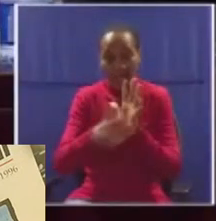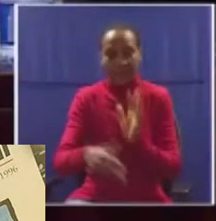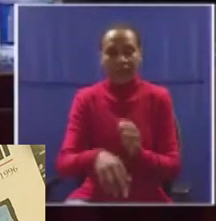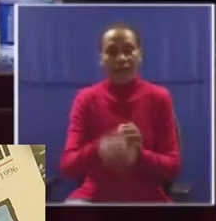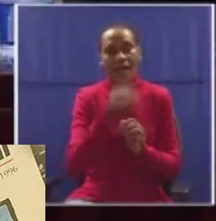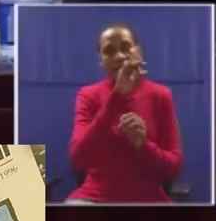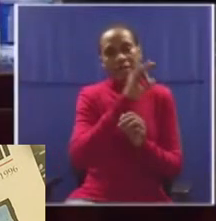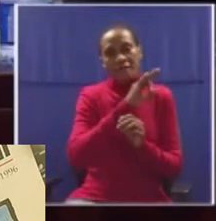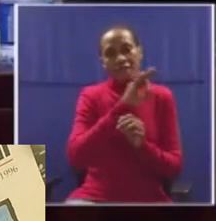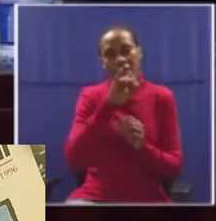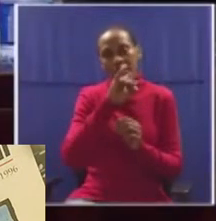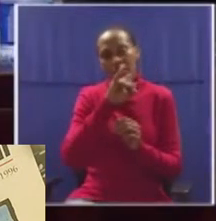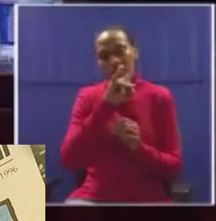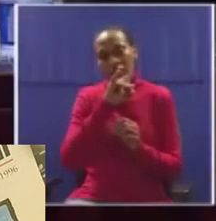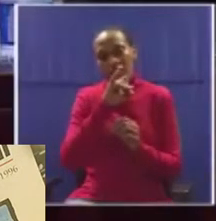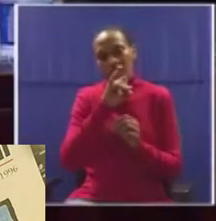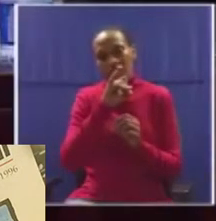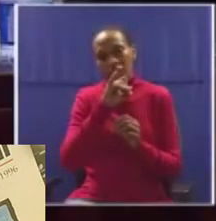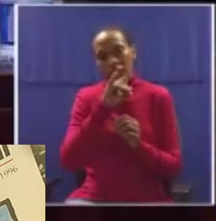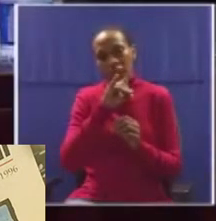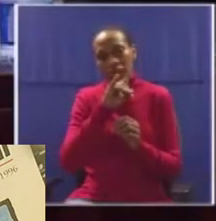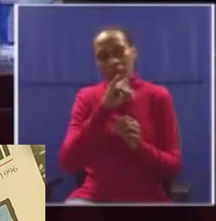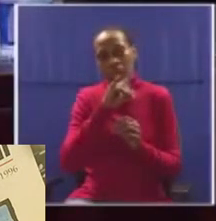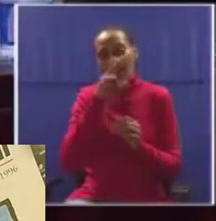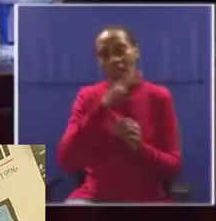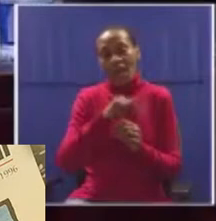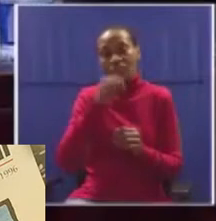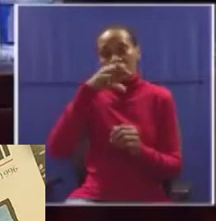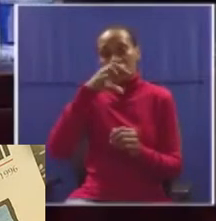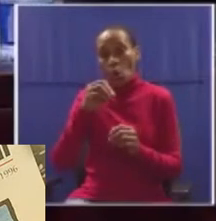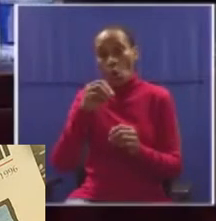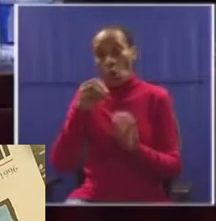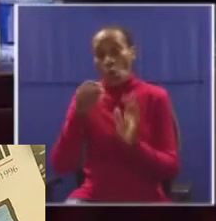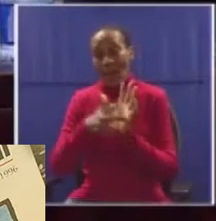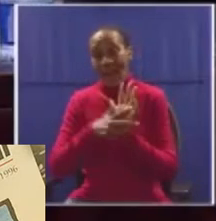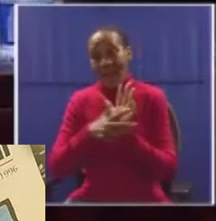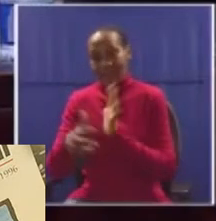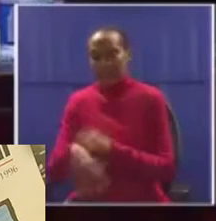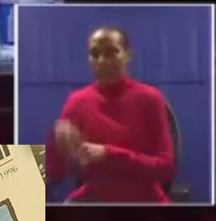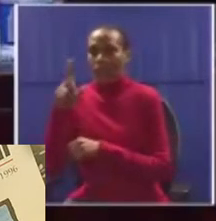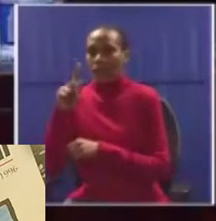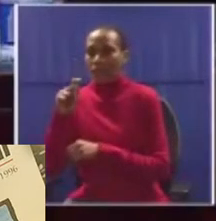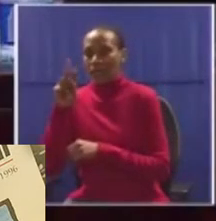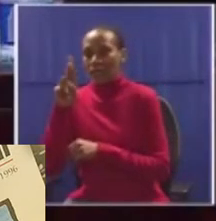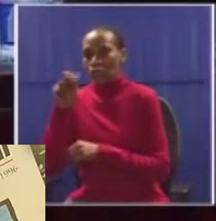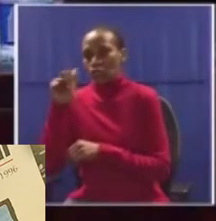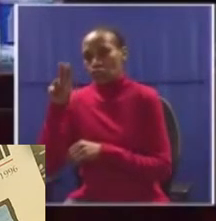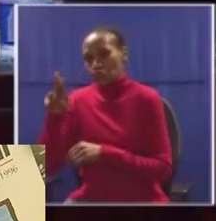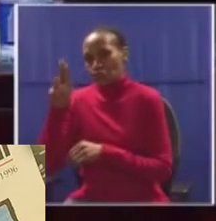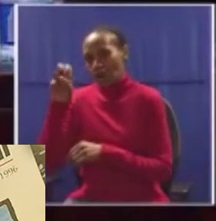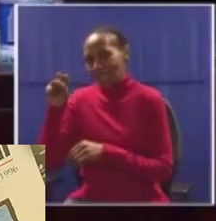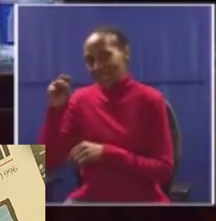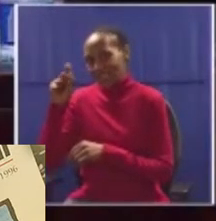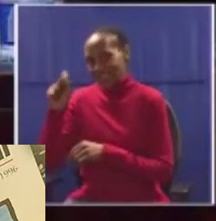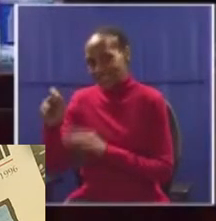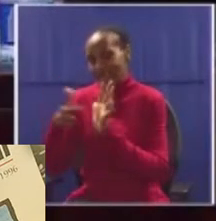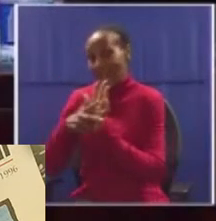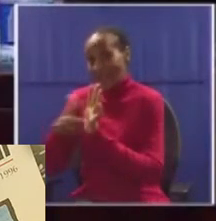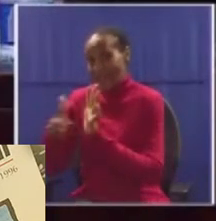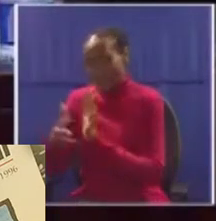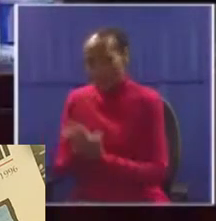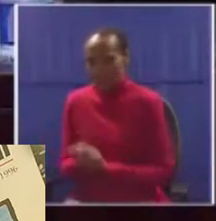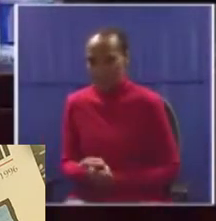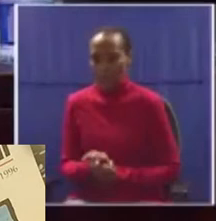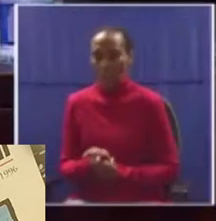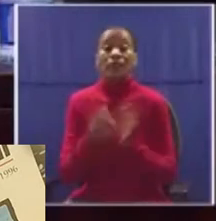sector regulation act the non-profit organization Act and the trust property control Aid that